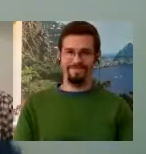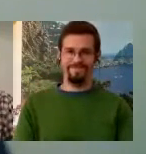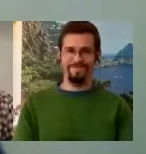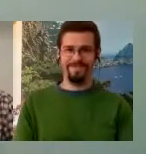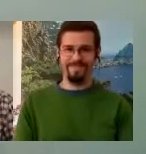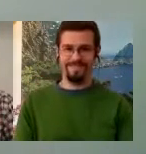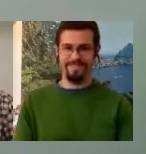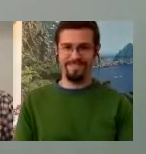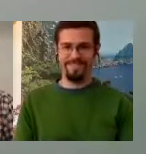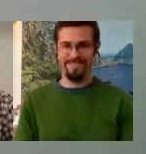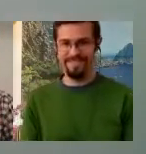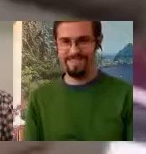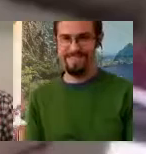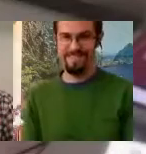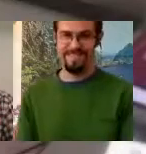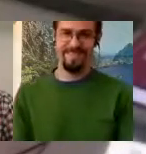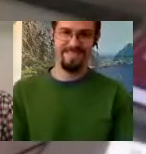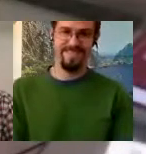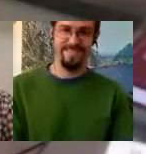Yes.